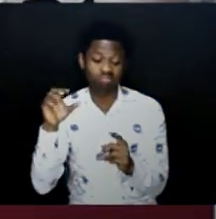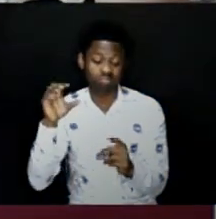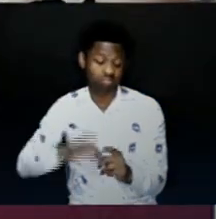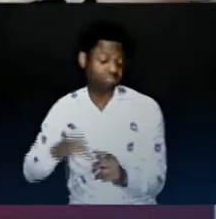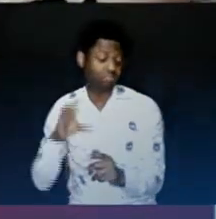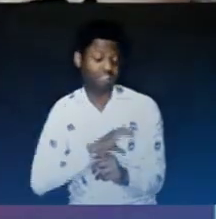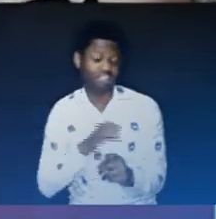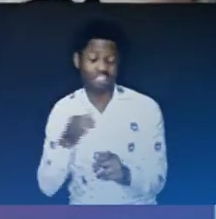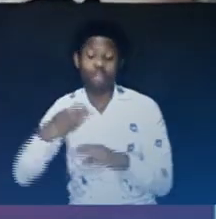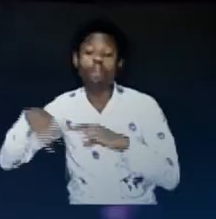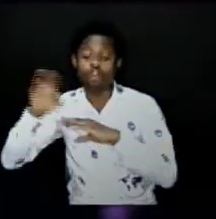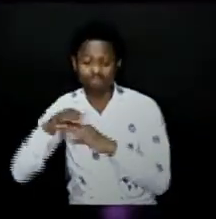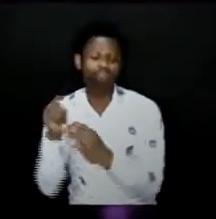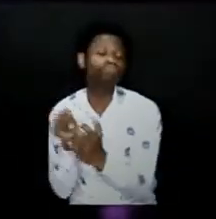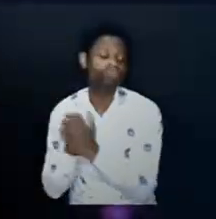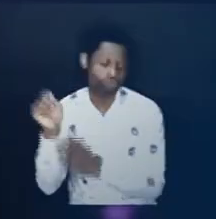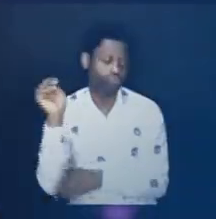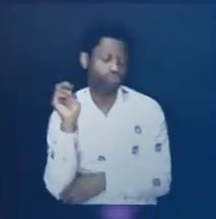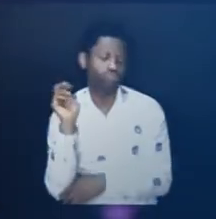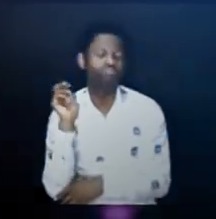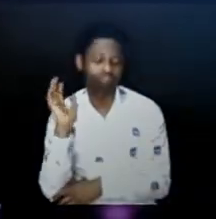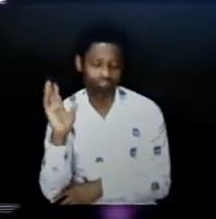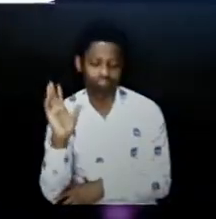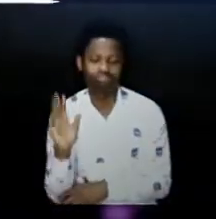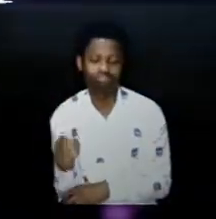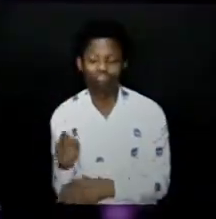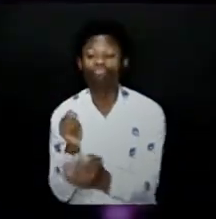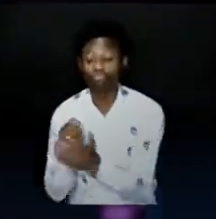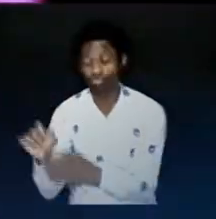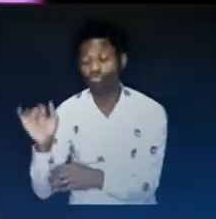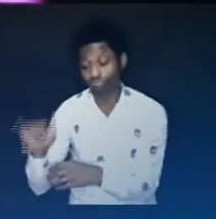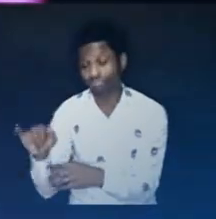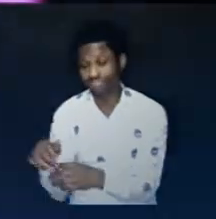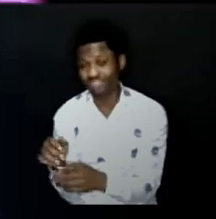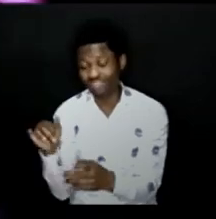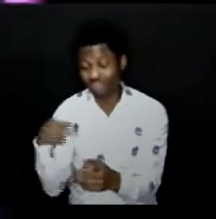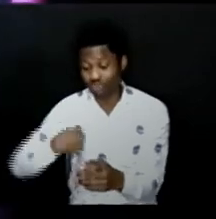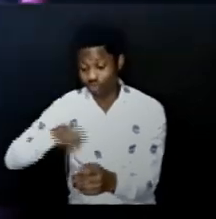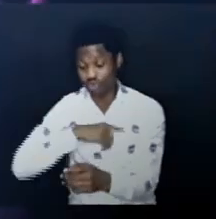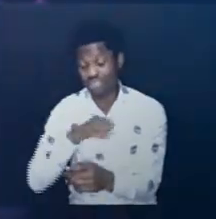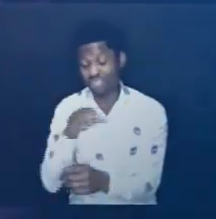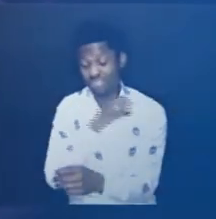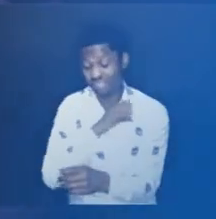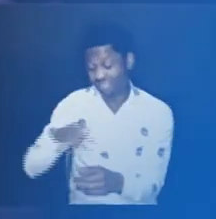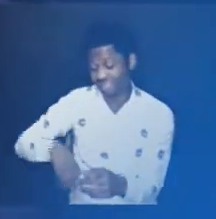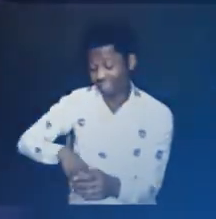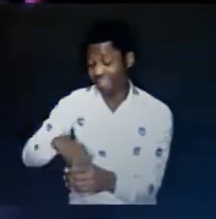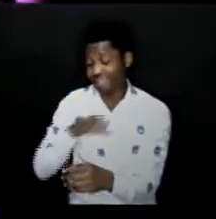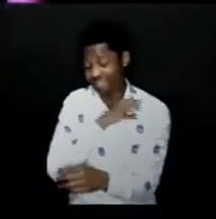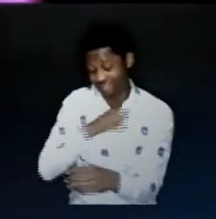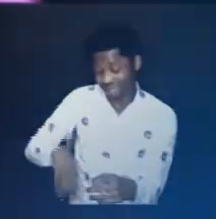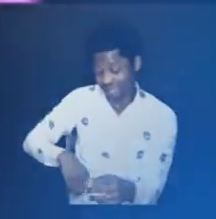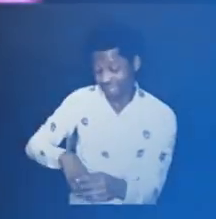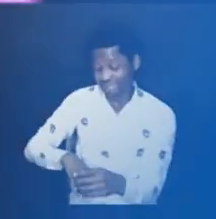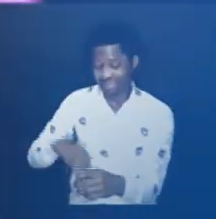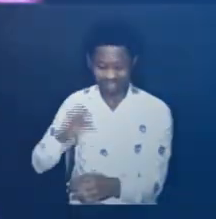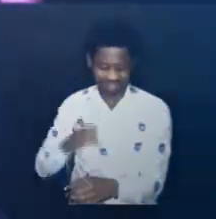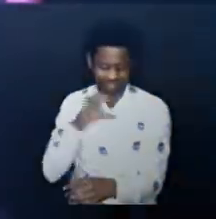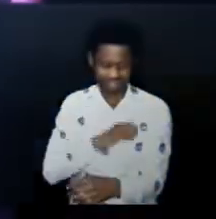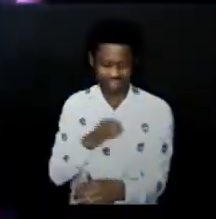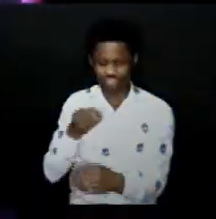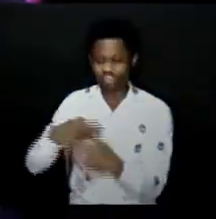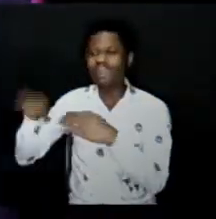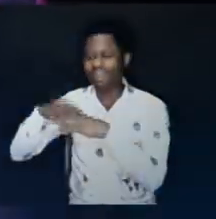that is true. Eye no kure prefe. It is not just a fact, it is true. We enya se me da ho keke e no kure. But we shouldn't neglect